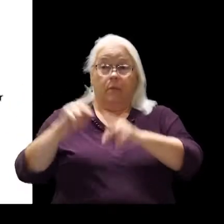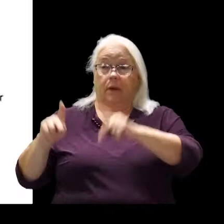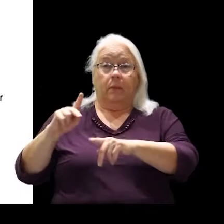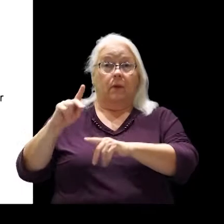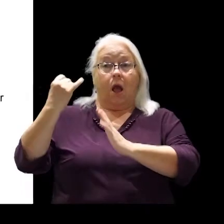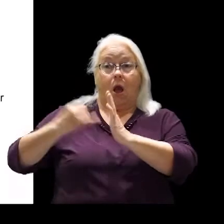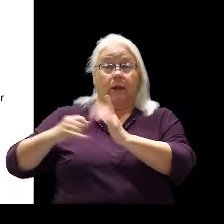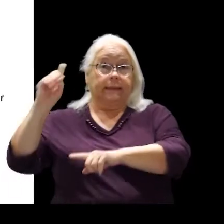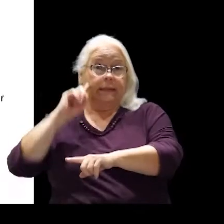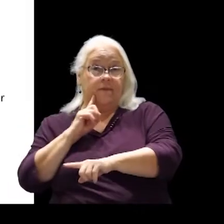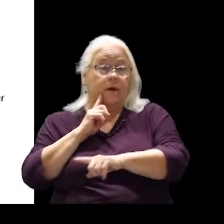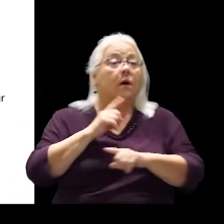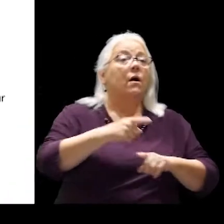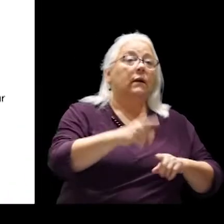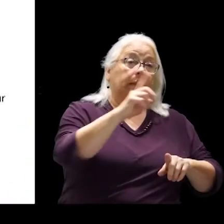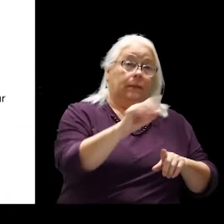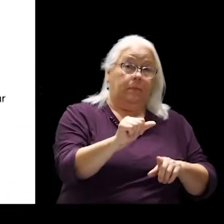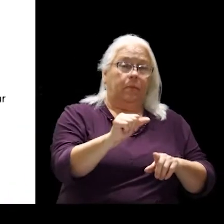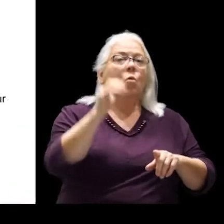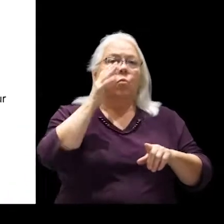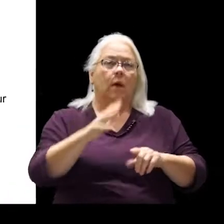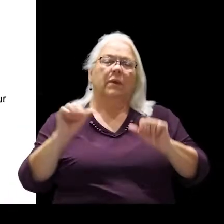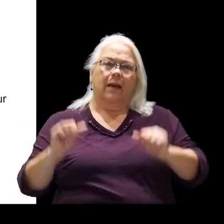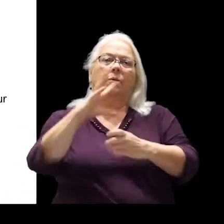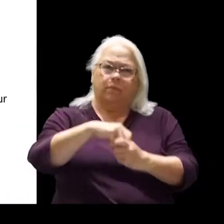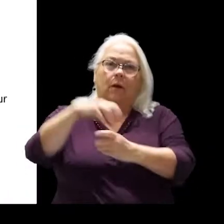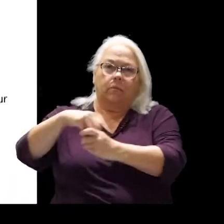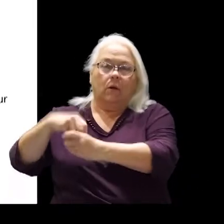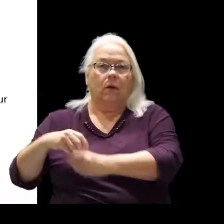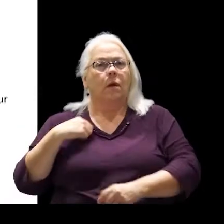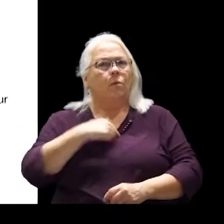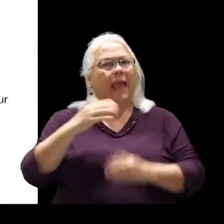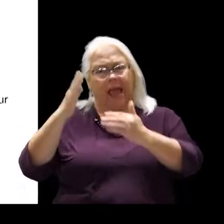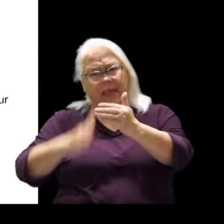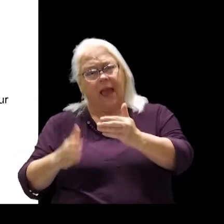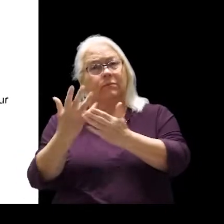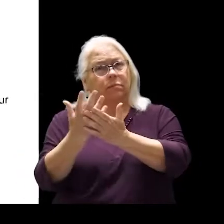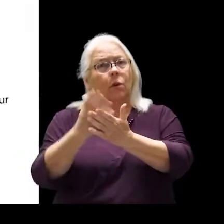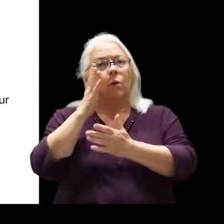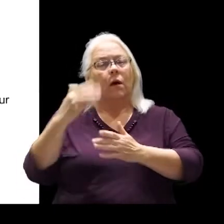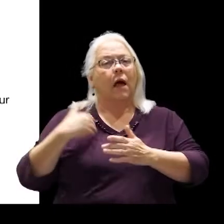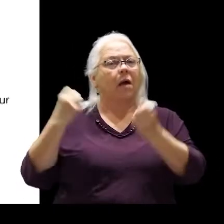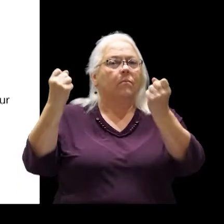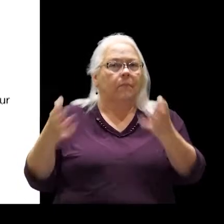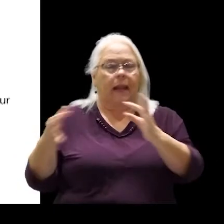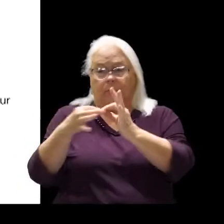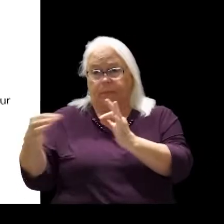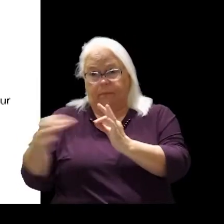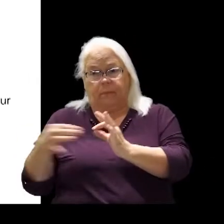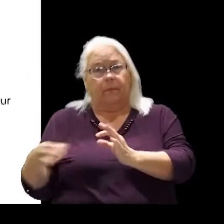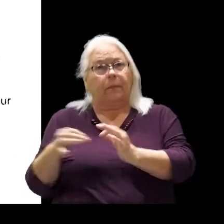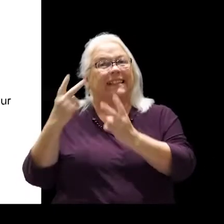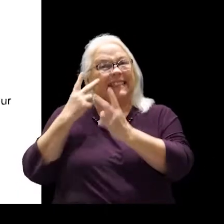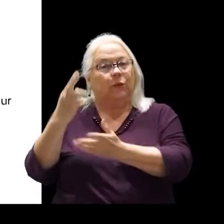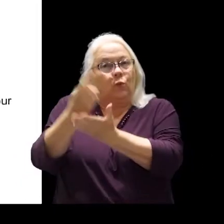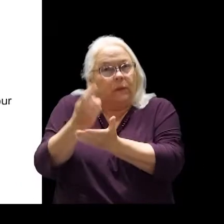what you've learned in your next workshop or class to make way for the deaf artists and artists with disabilities. At the end of this